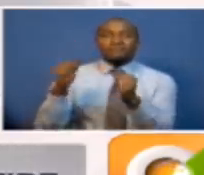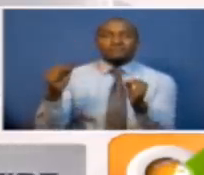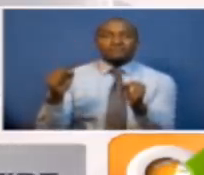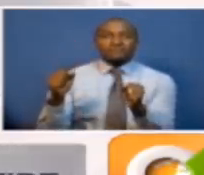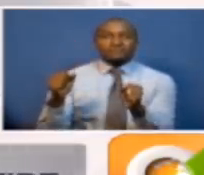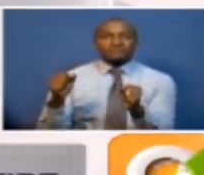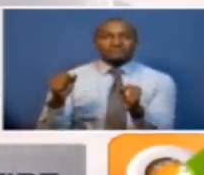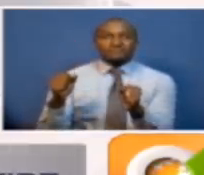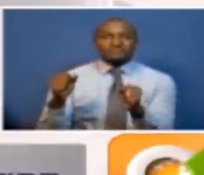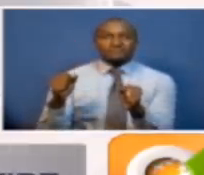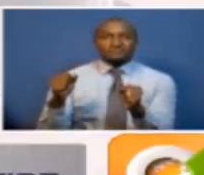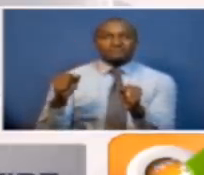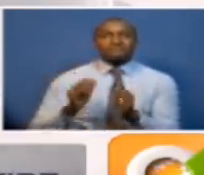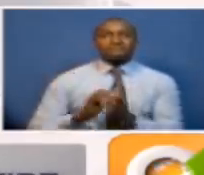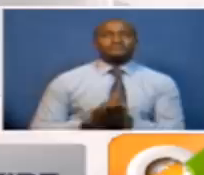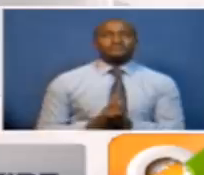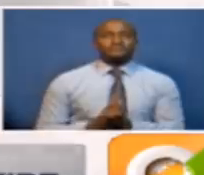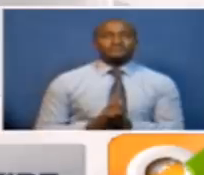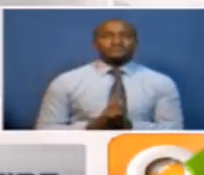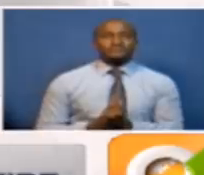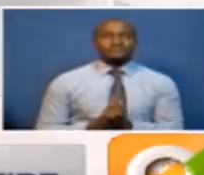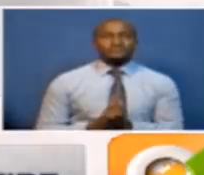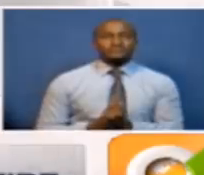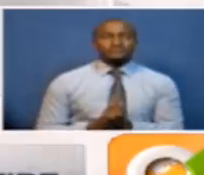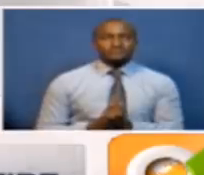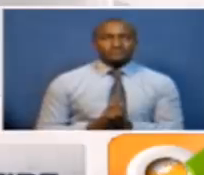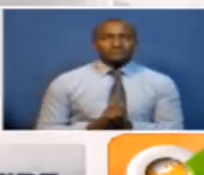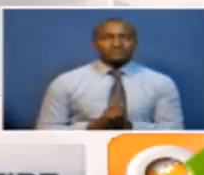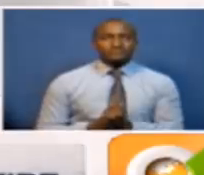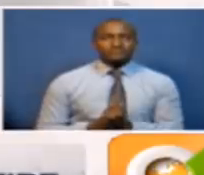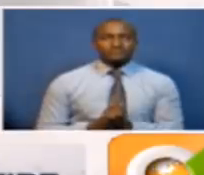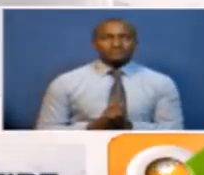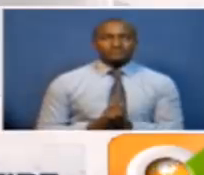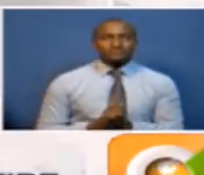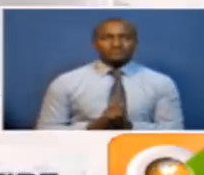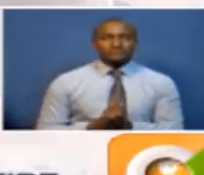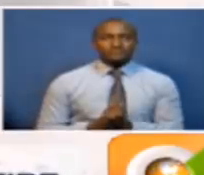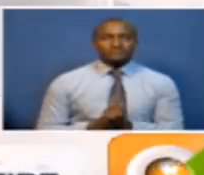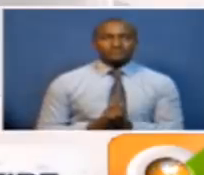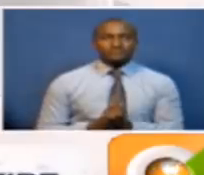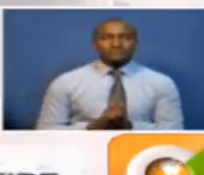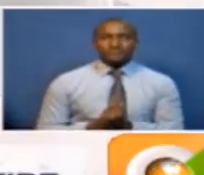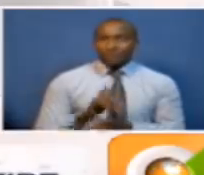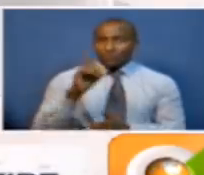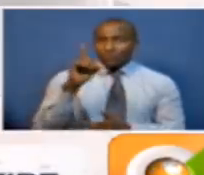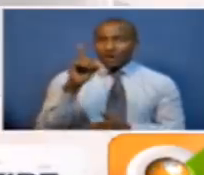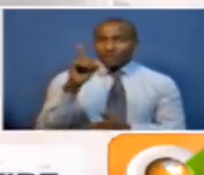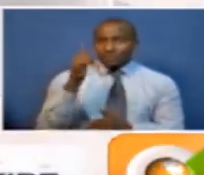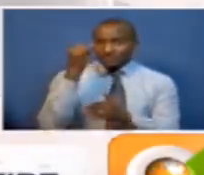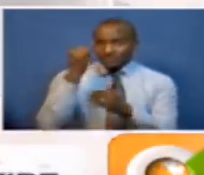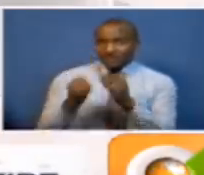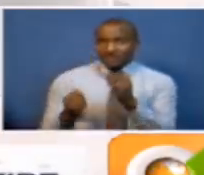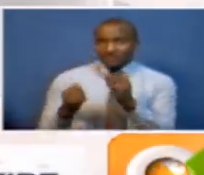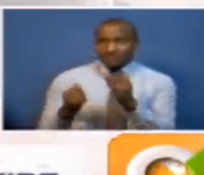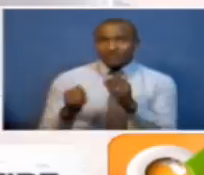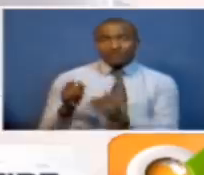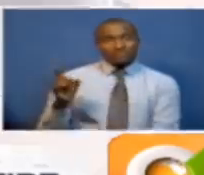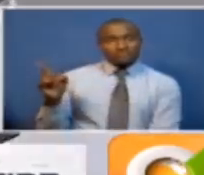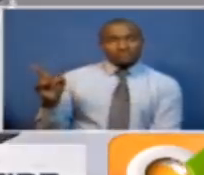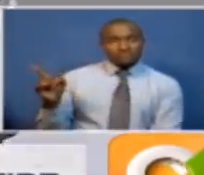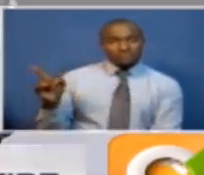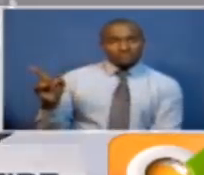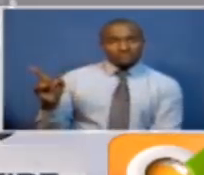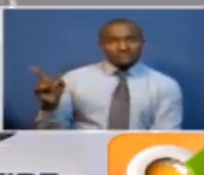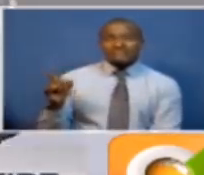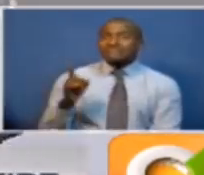viable and profitable chain. Shame on her and her fellow lot." Let's sample one more post by Paulo Suarez